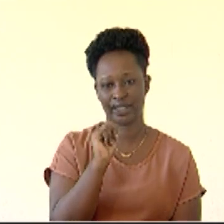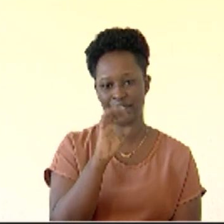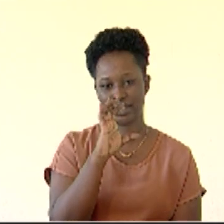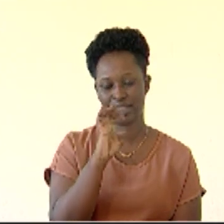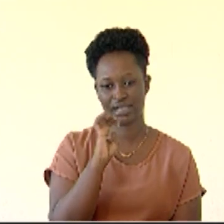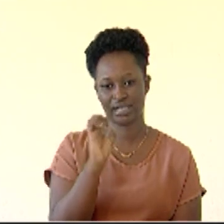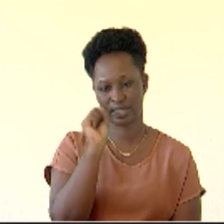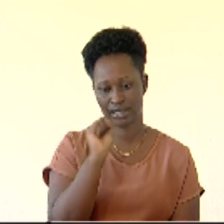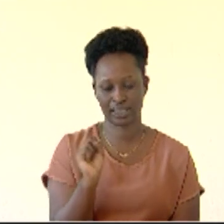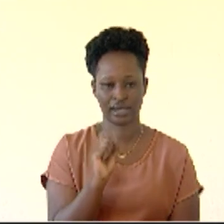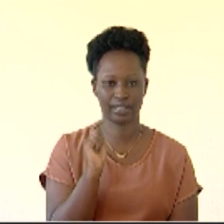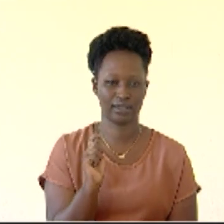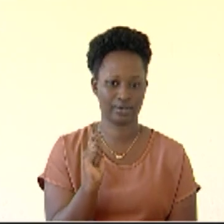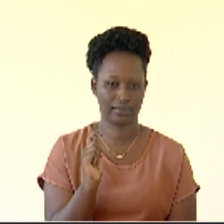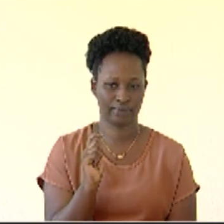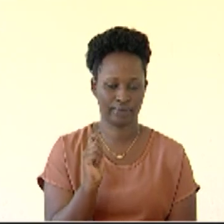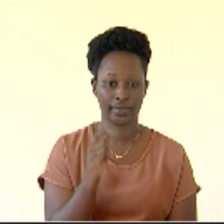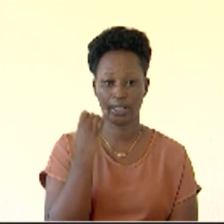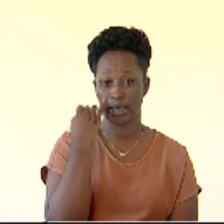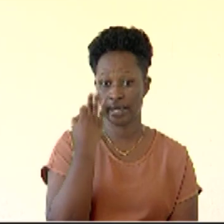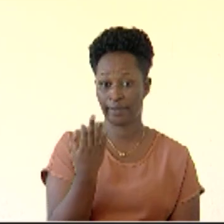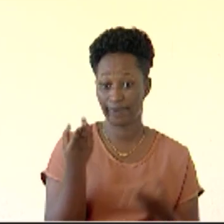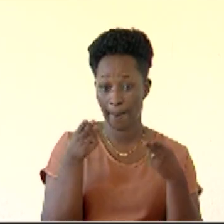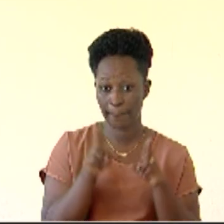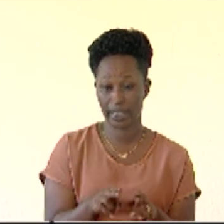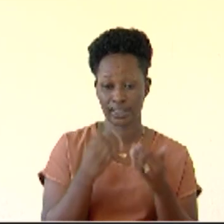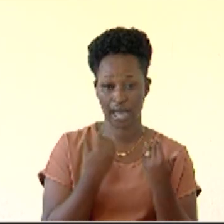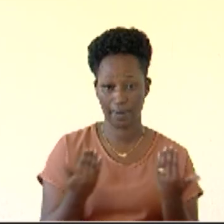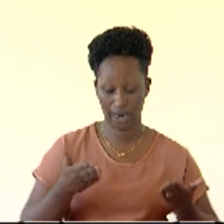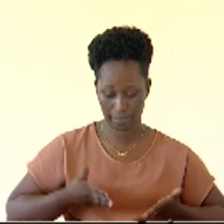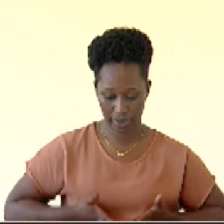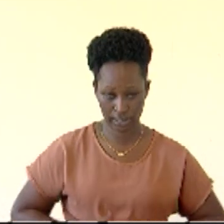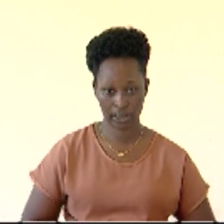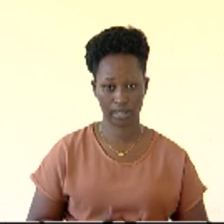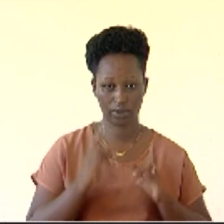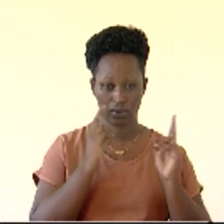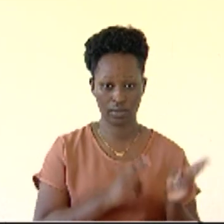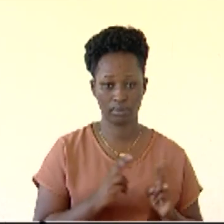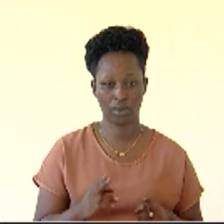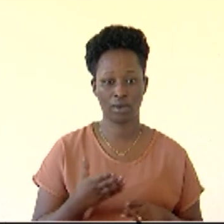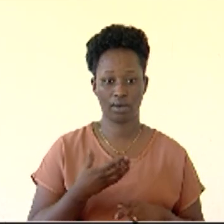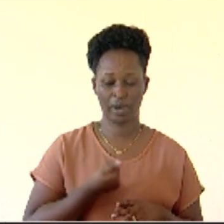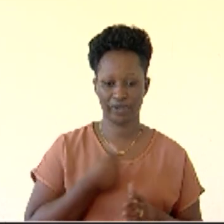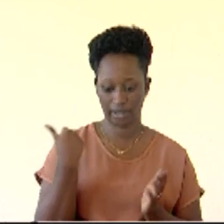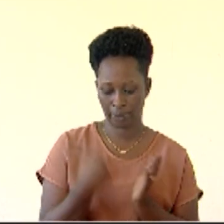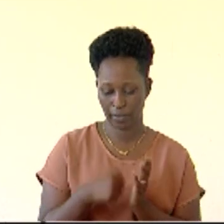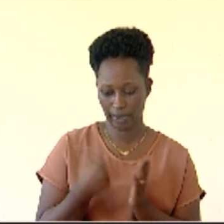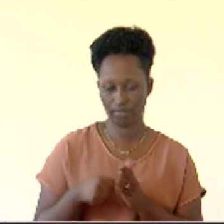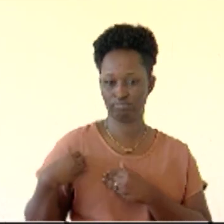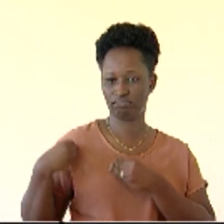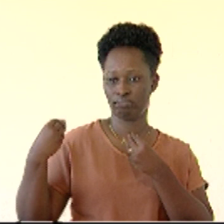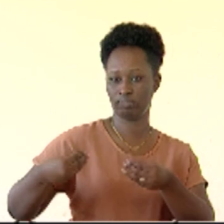It's called incest. If it happens, children born normally suffer from what you call genetic disorder, lack